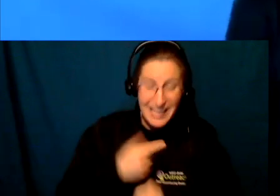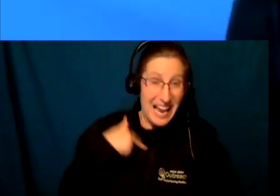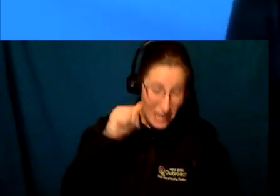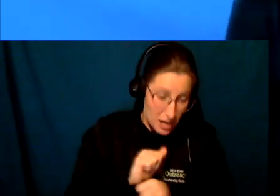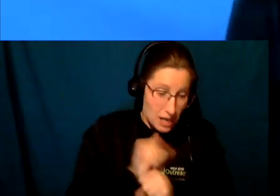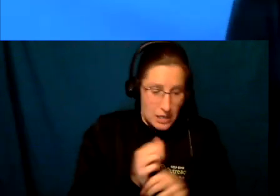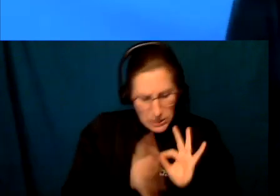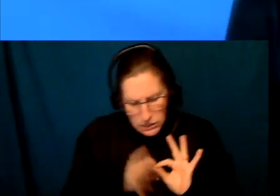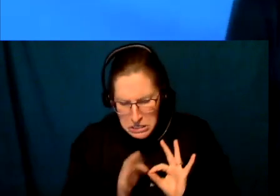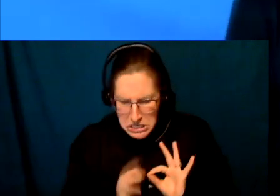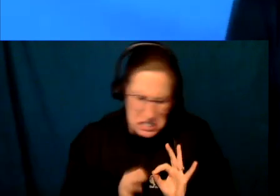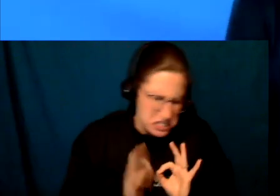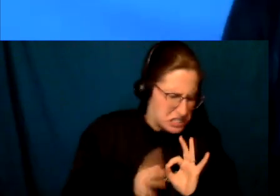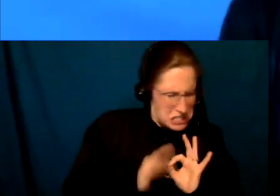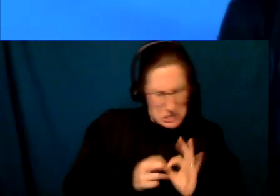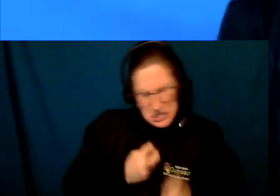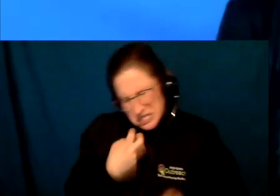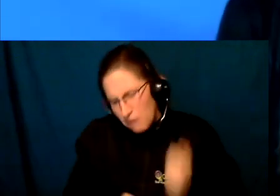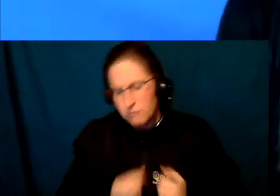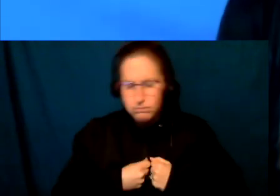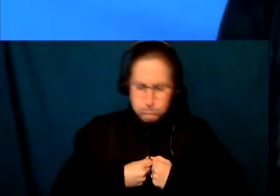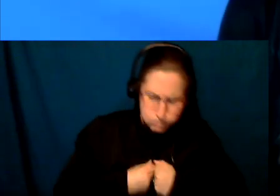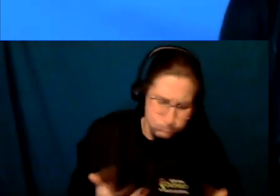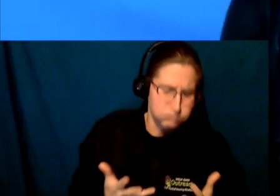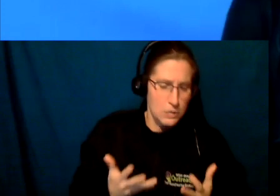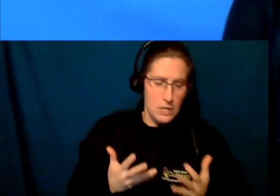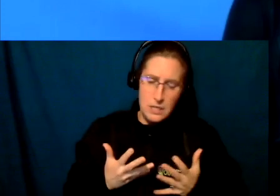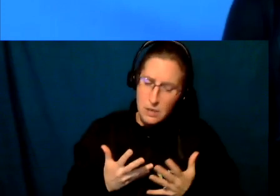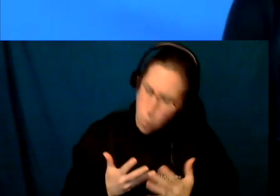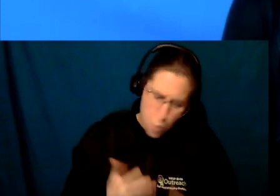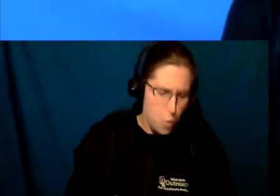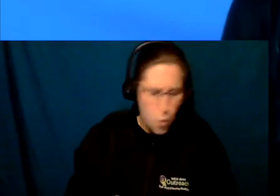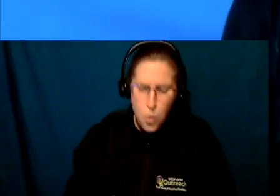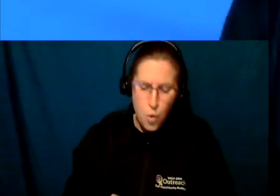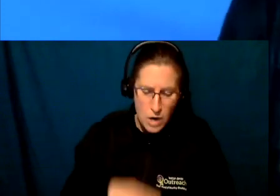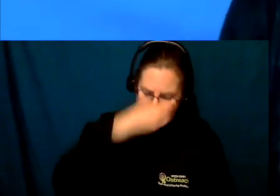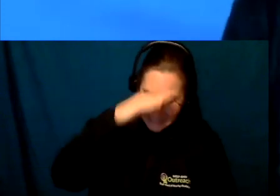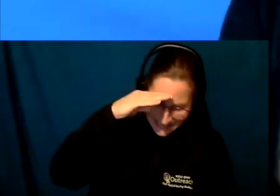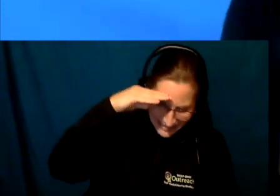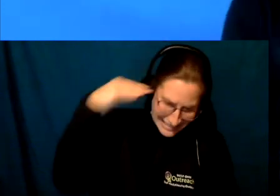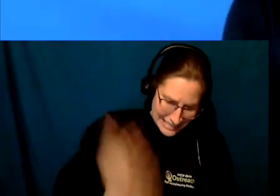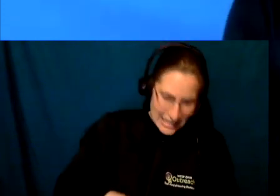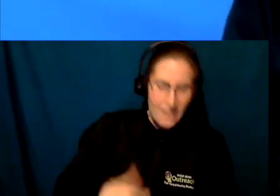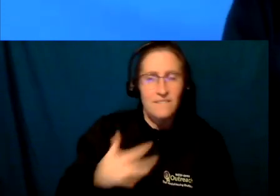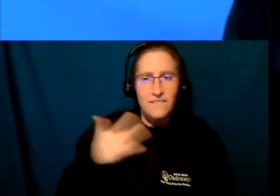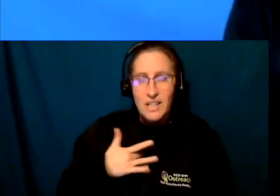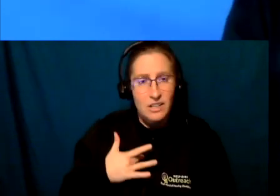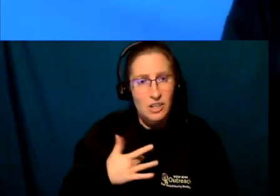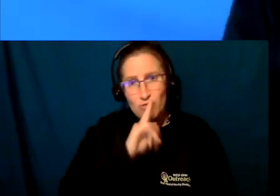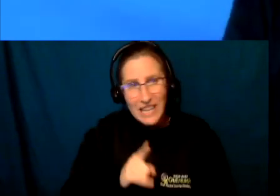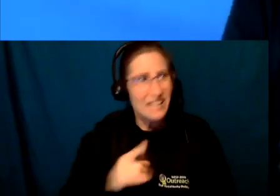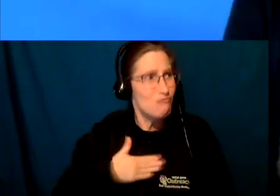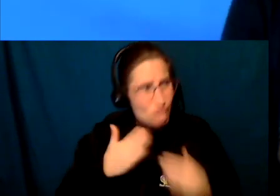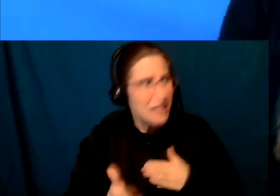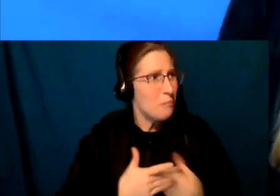finish the day and I just feel really exhausted. And uh, I just sometimes feel like, oh, is this really what I want to do?